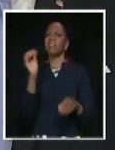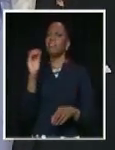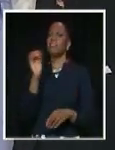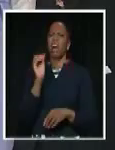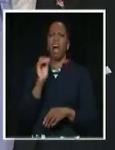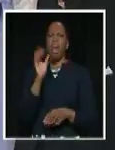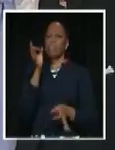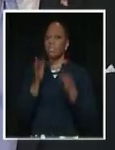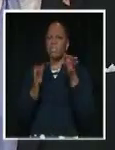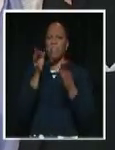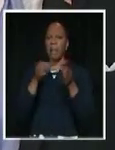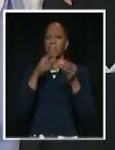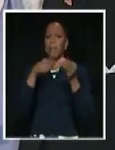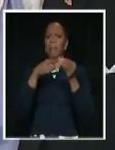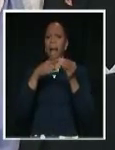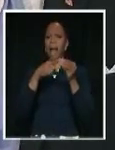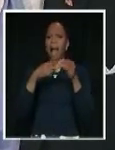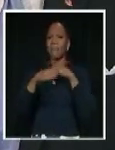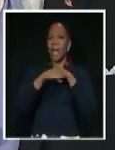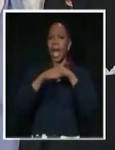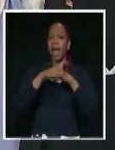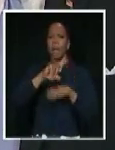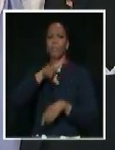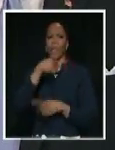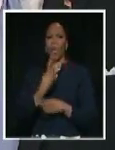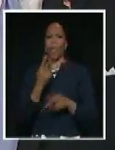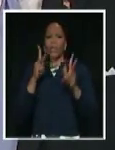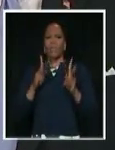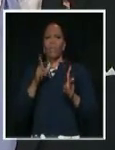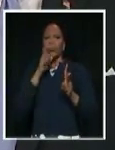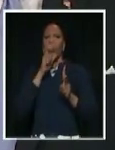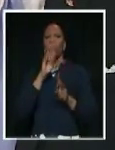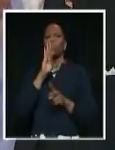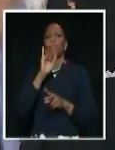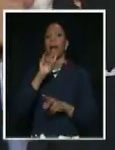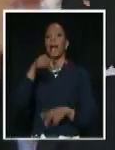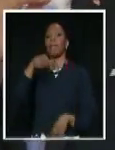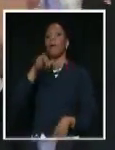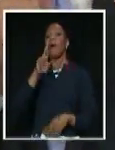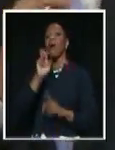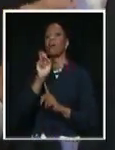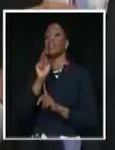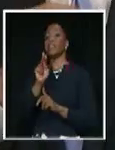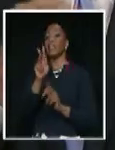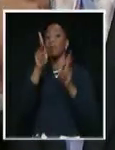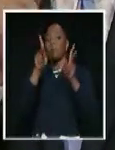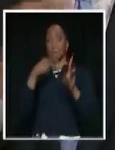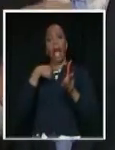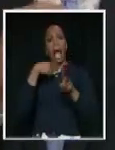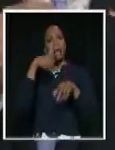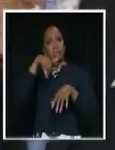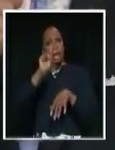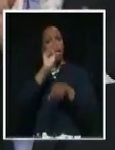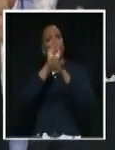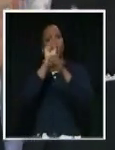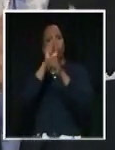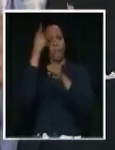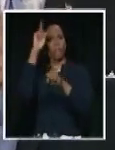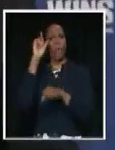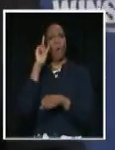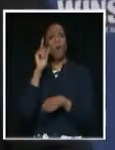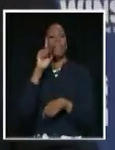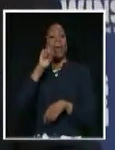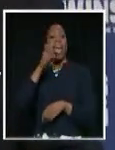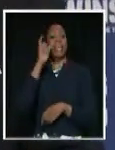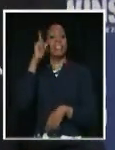ad whatsoever. And I'm the only one standing up here who's a bipartisan person. I did work for Rudy Giuliani. I worked for him, and he was a